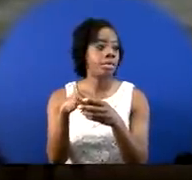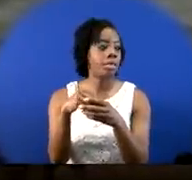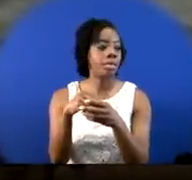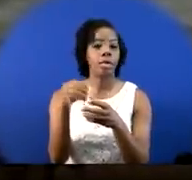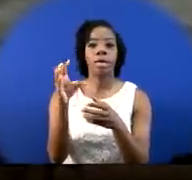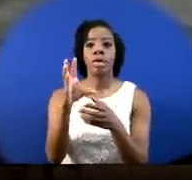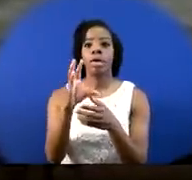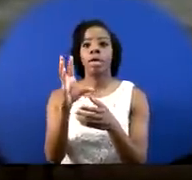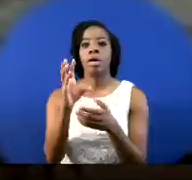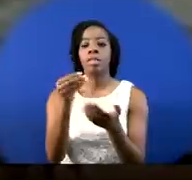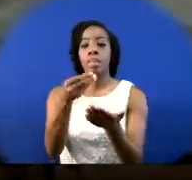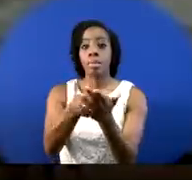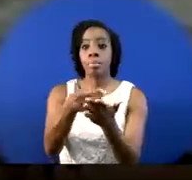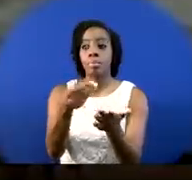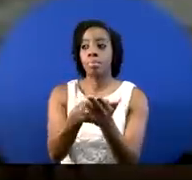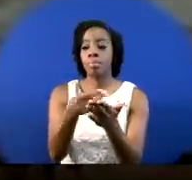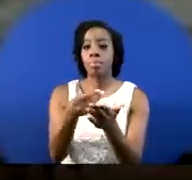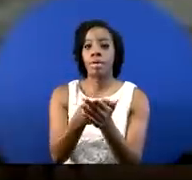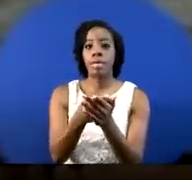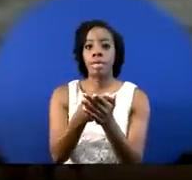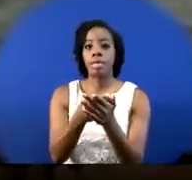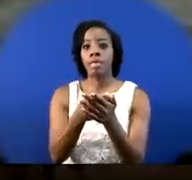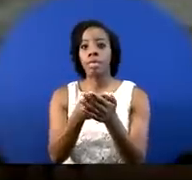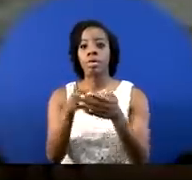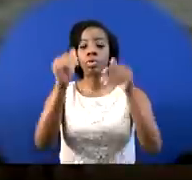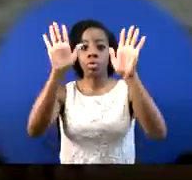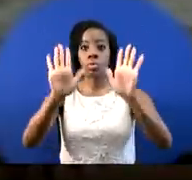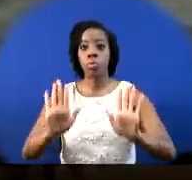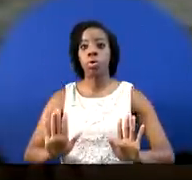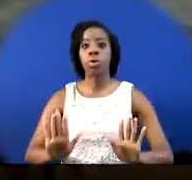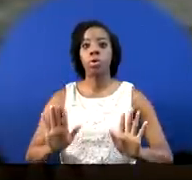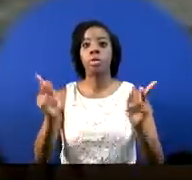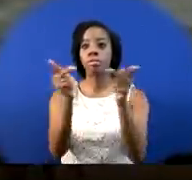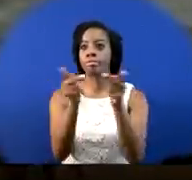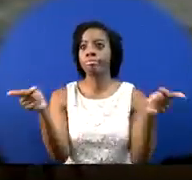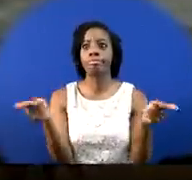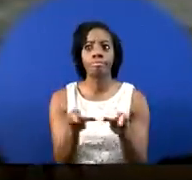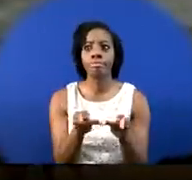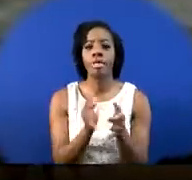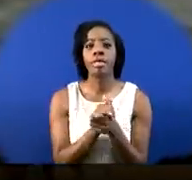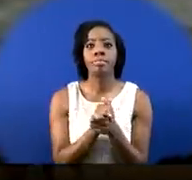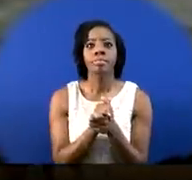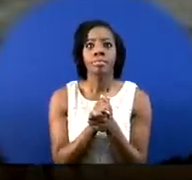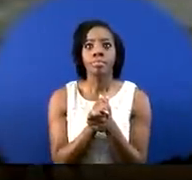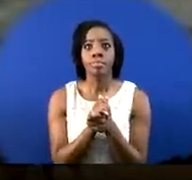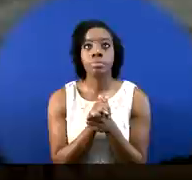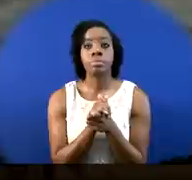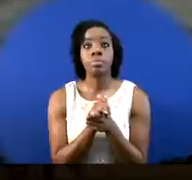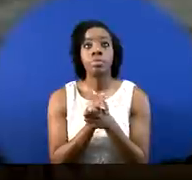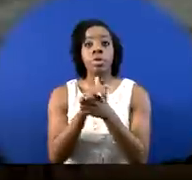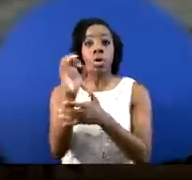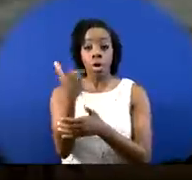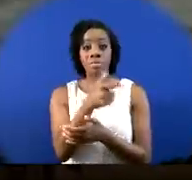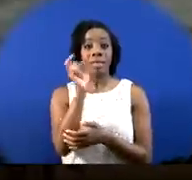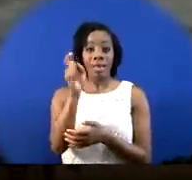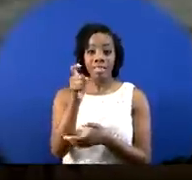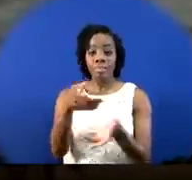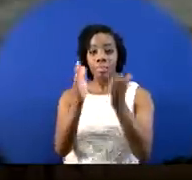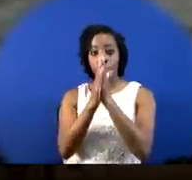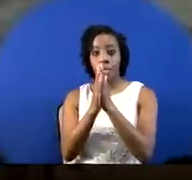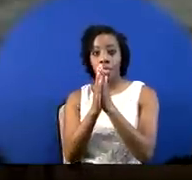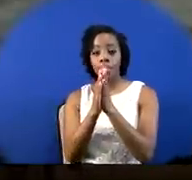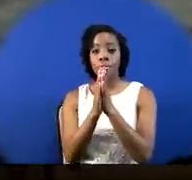facilities. But if you want to give digitally, you see those digital platforms presented to you there on the screens. But all of it must be consecrated unto the